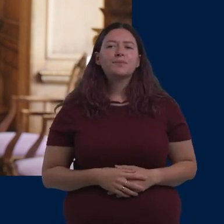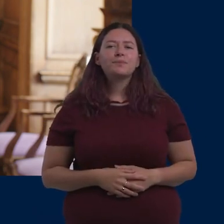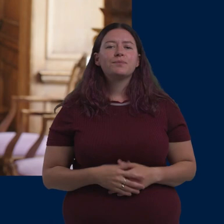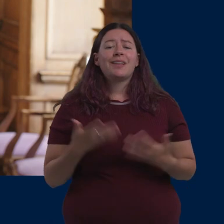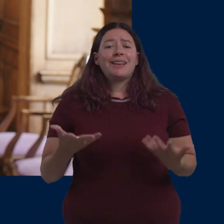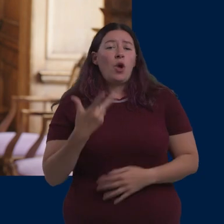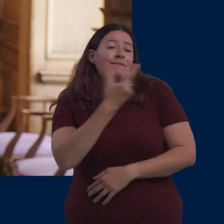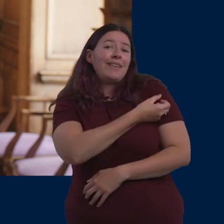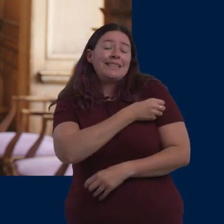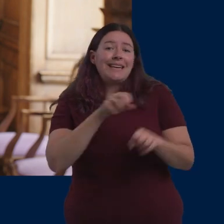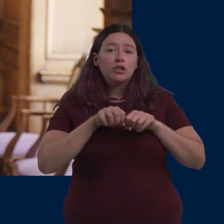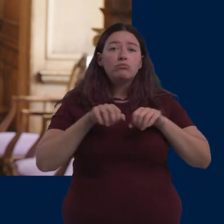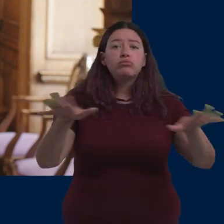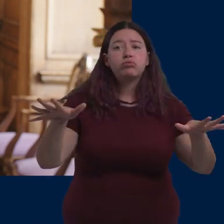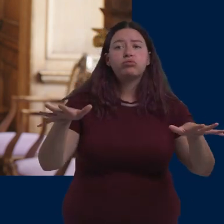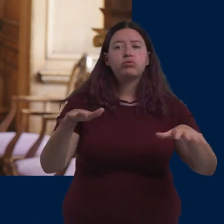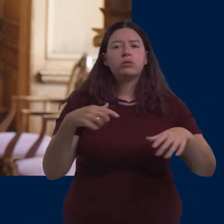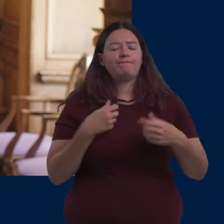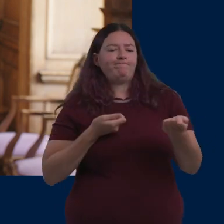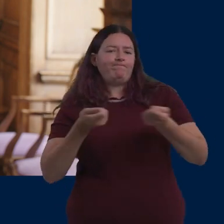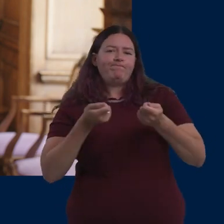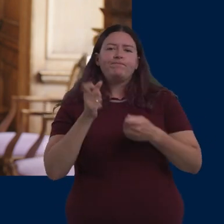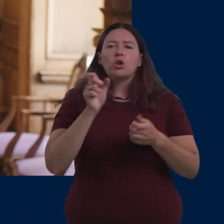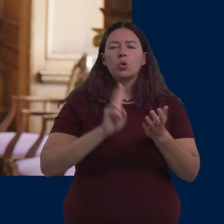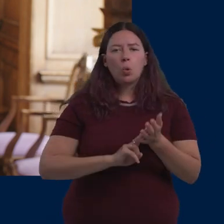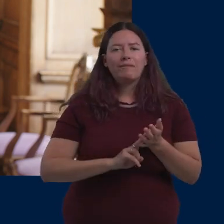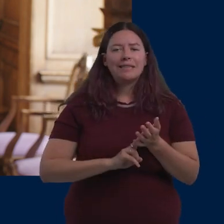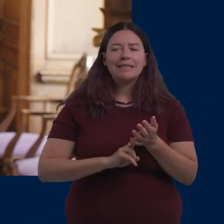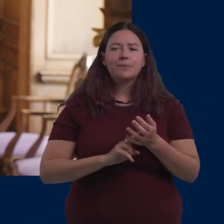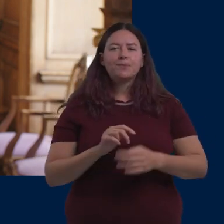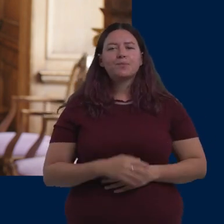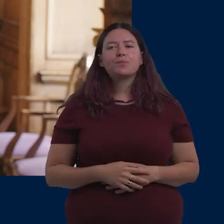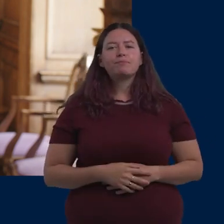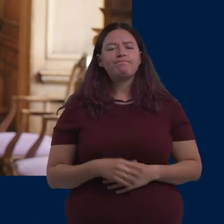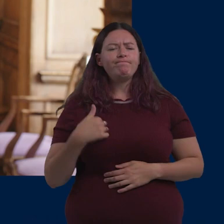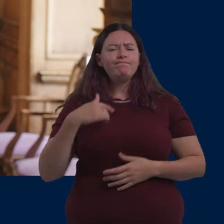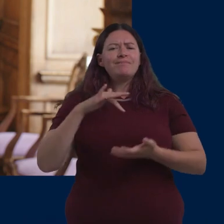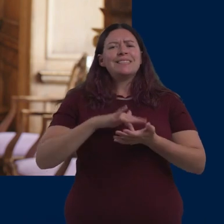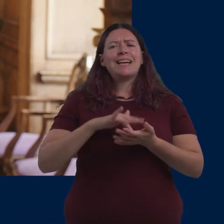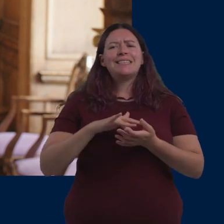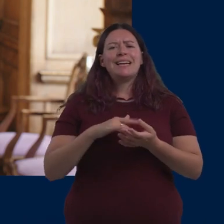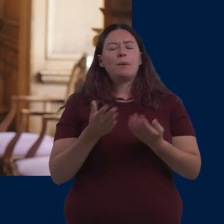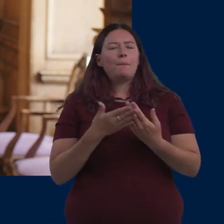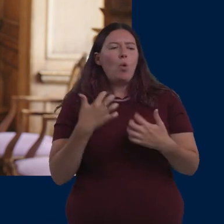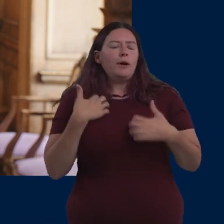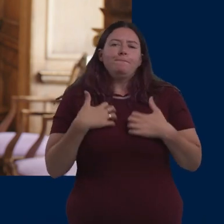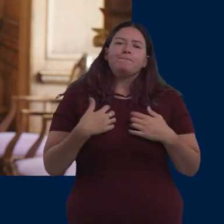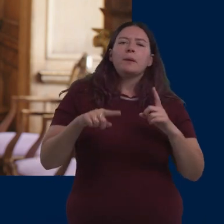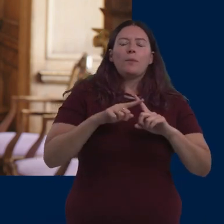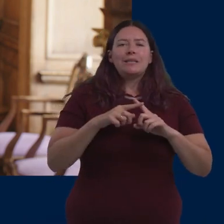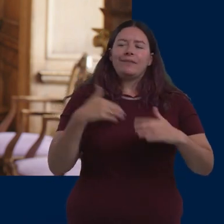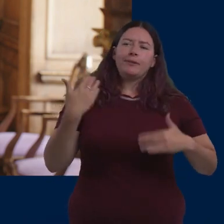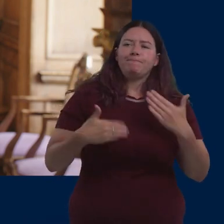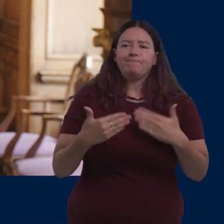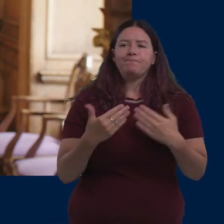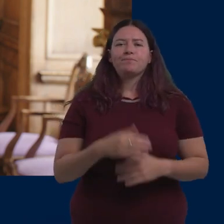Now, as we grow our immunity through vaccination and we manage the legacy of COVID, our city is on a more positive footing as